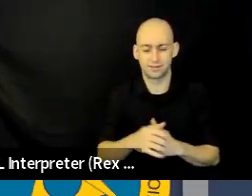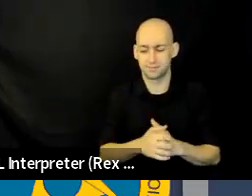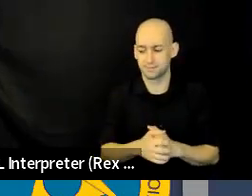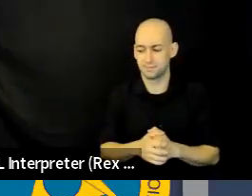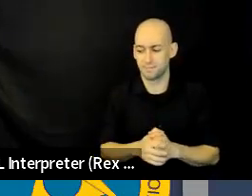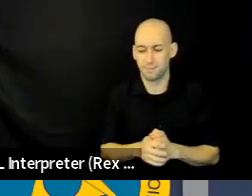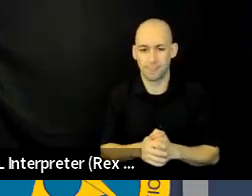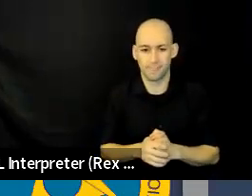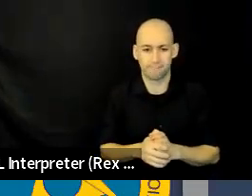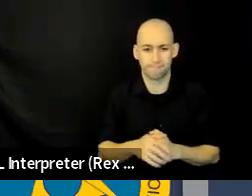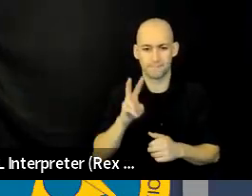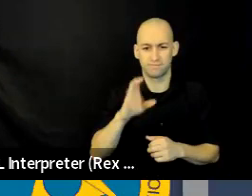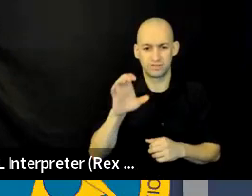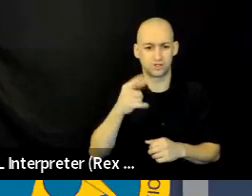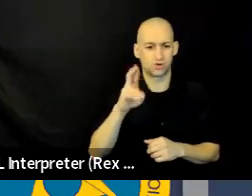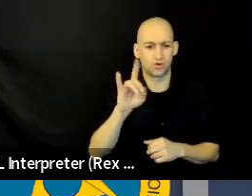Vice Chair Gardino.